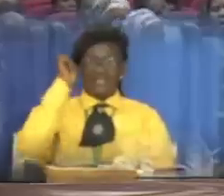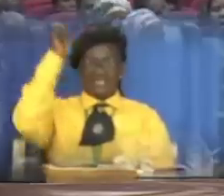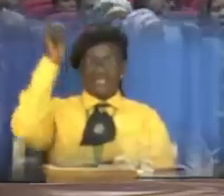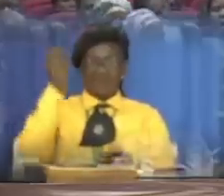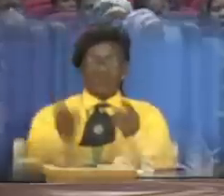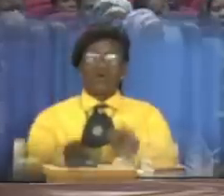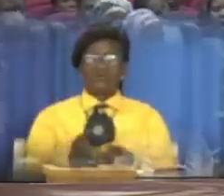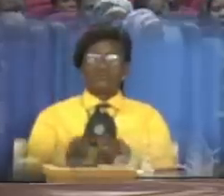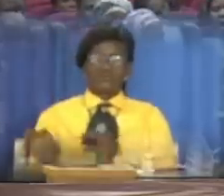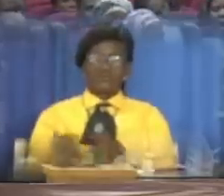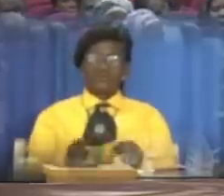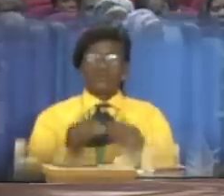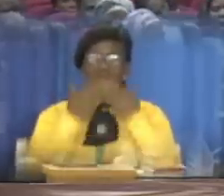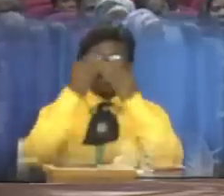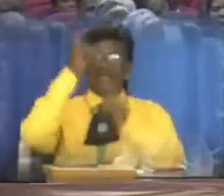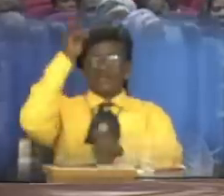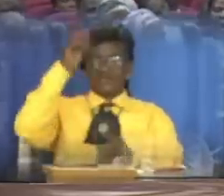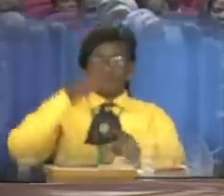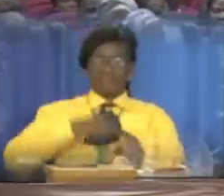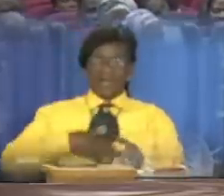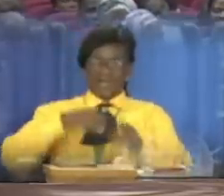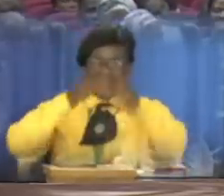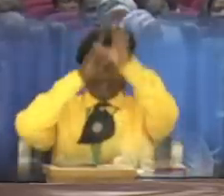Oh, thank you, my daddy.